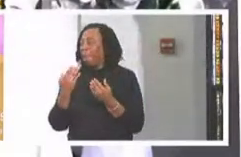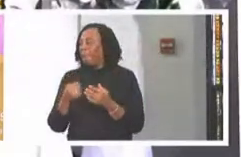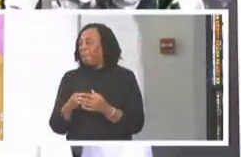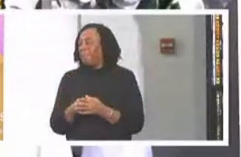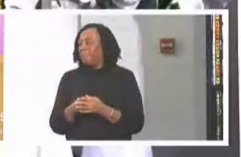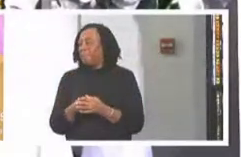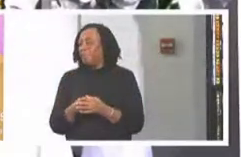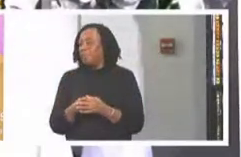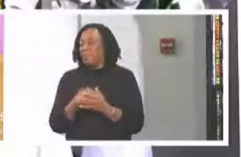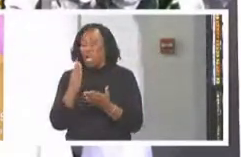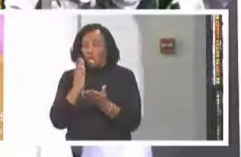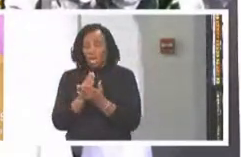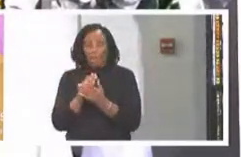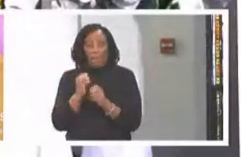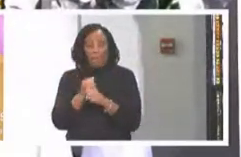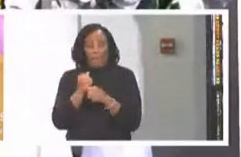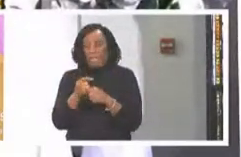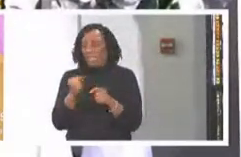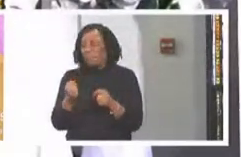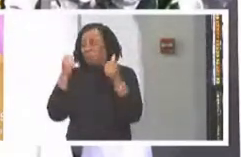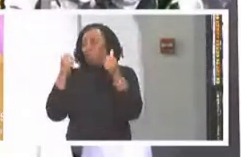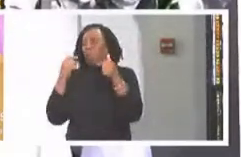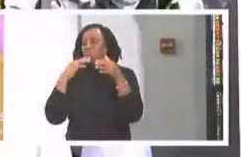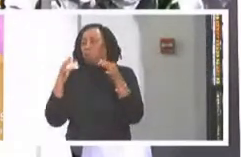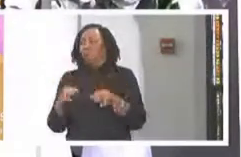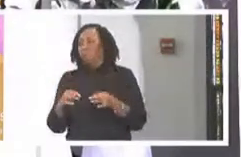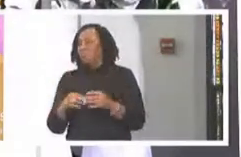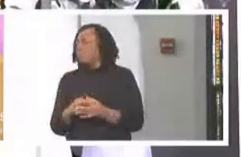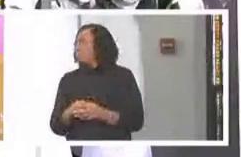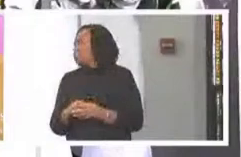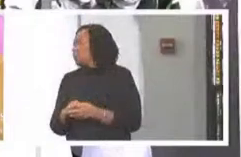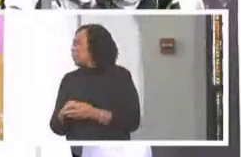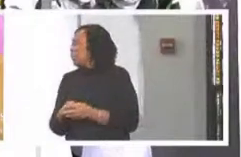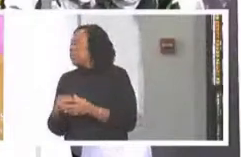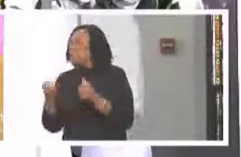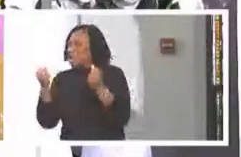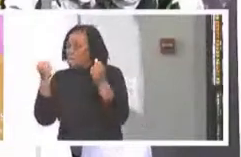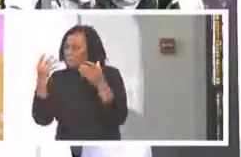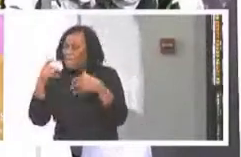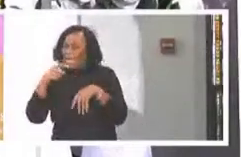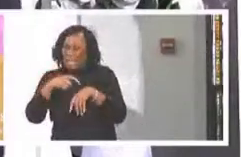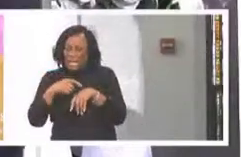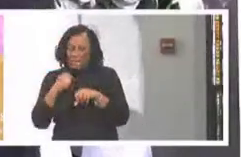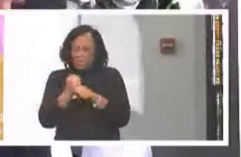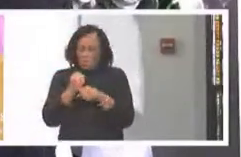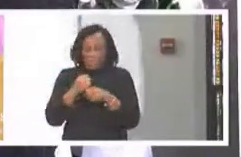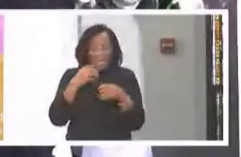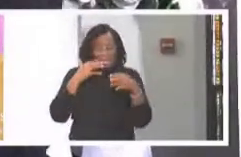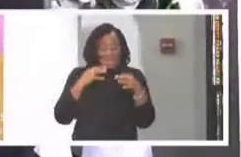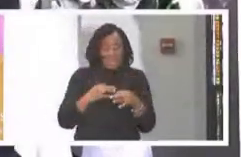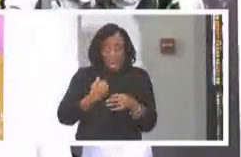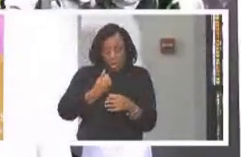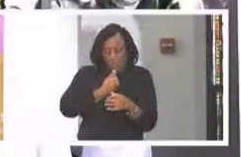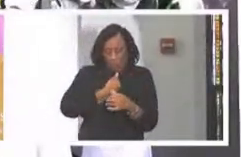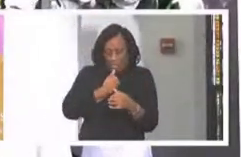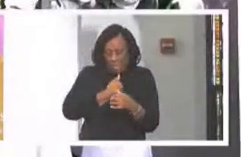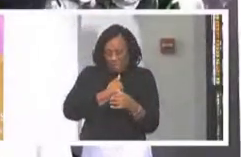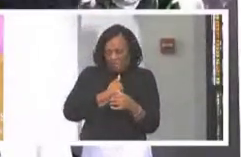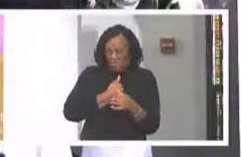all those. I thank God. There are so many times that we make those decisions for ourselves that we